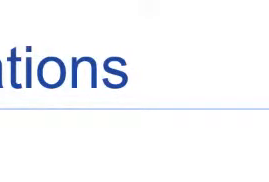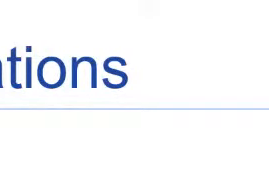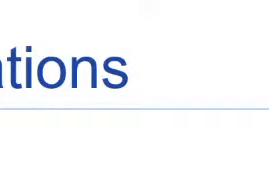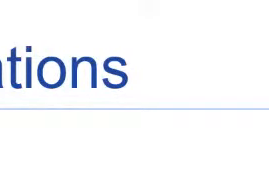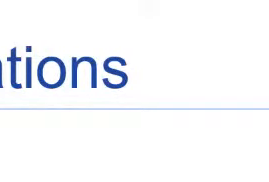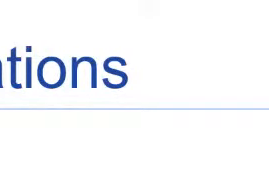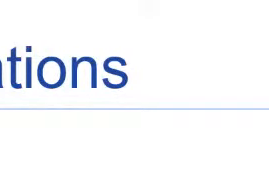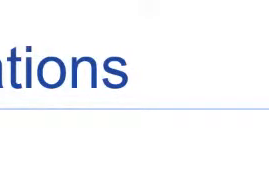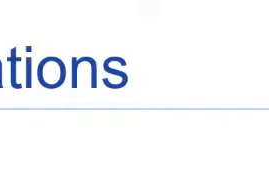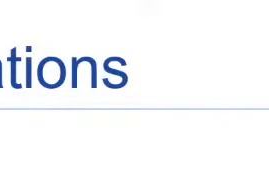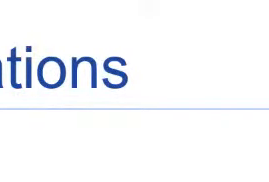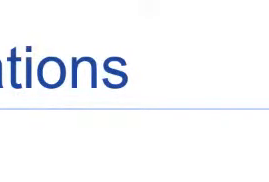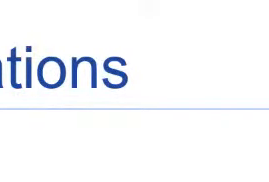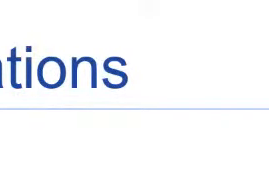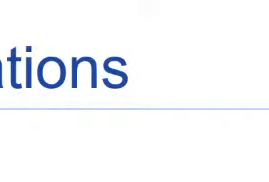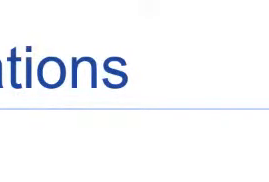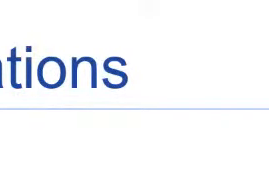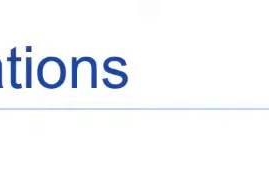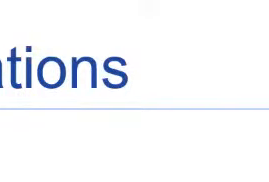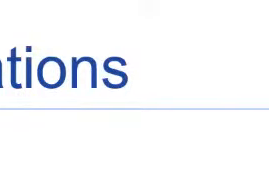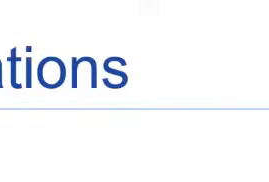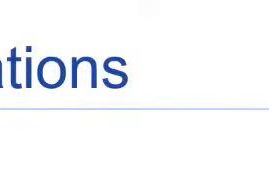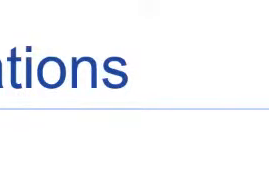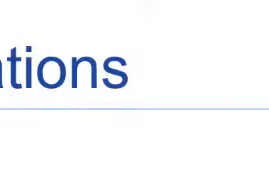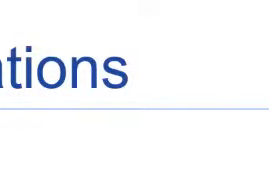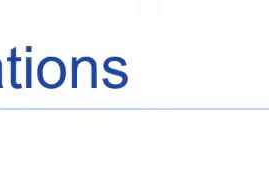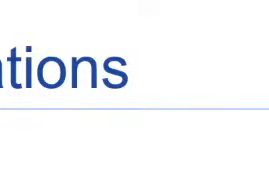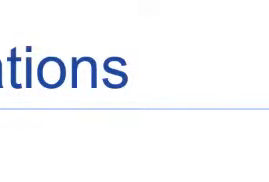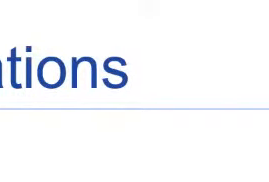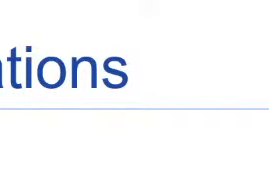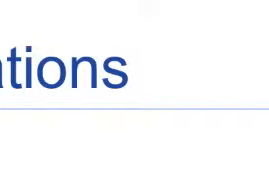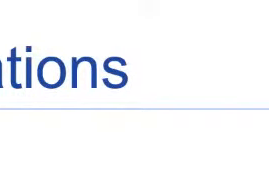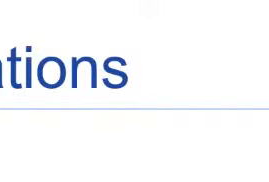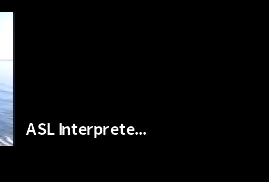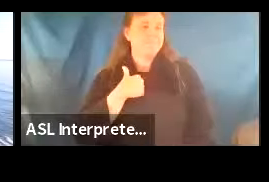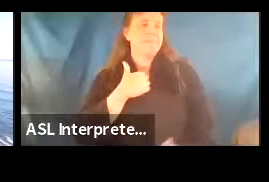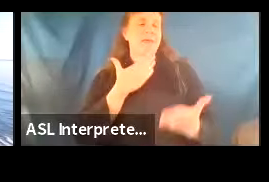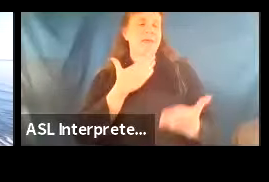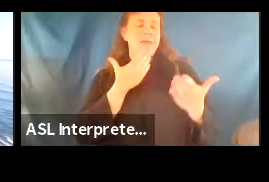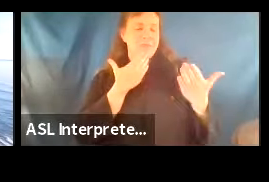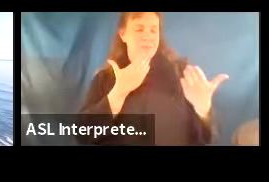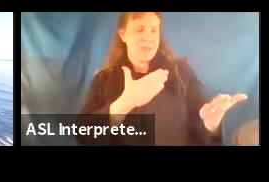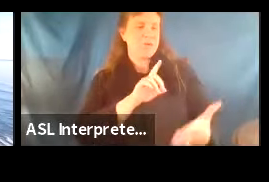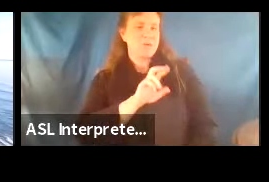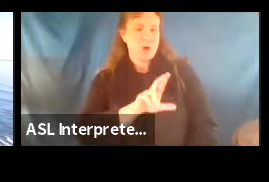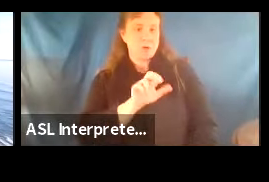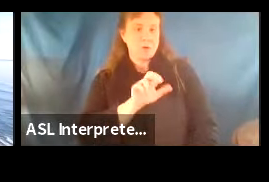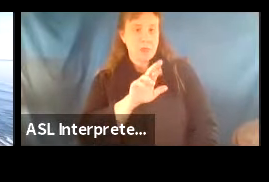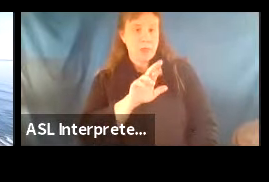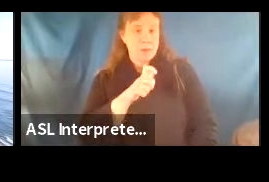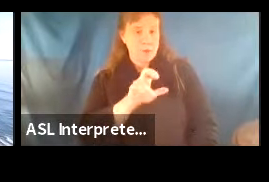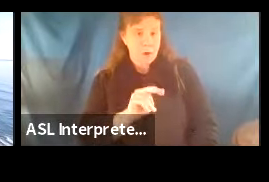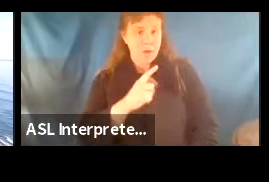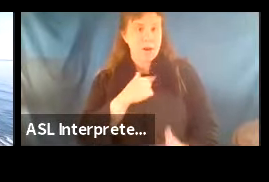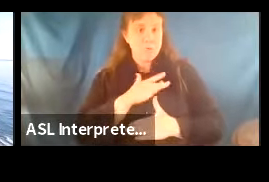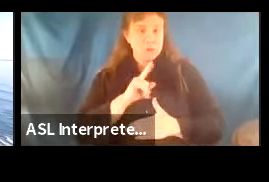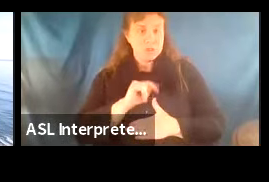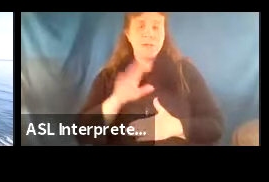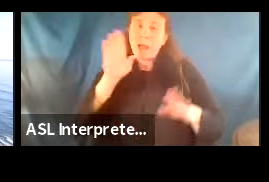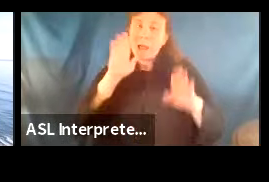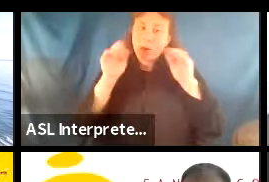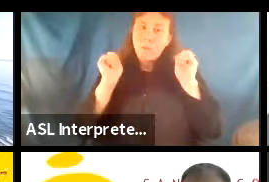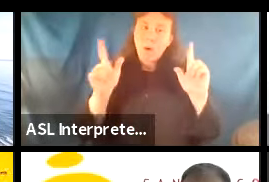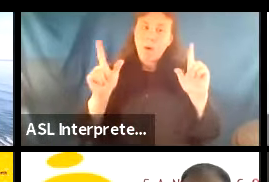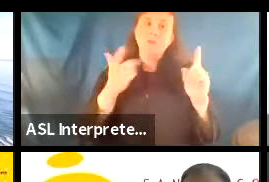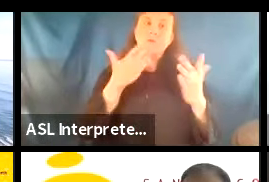administration. Secretary? Thank you, Dr. Aragon. I really appreciate it. Hello, everyone. So good to see so many familiar